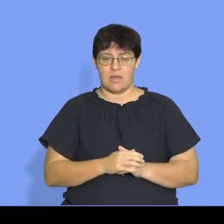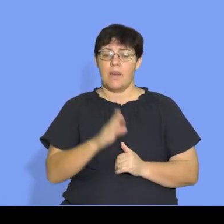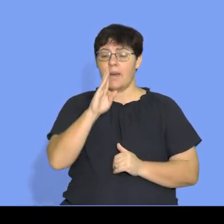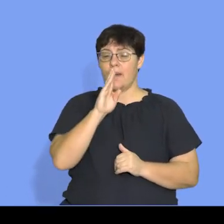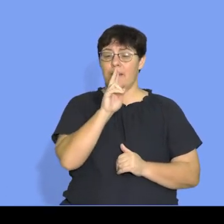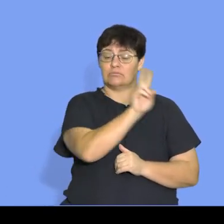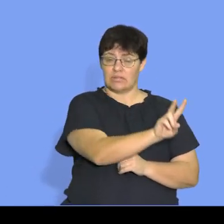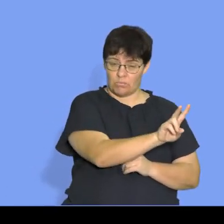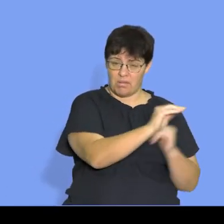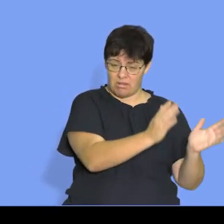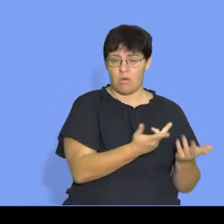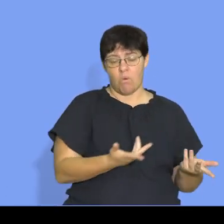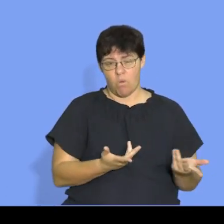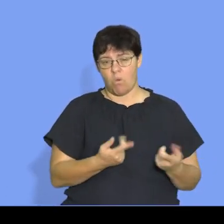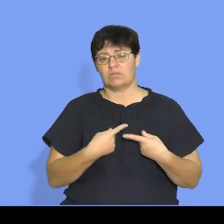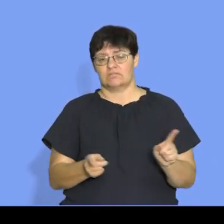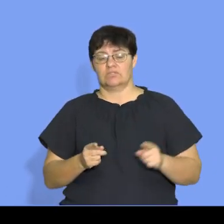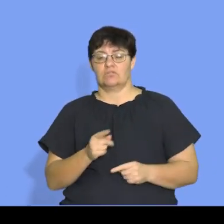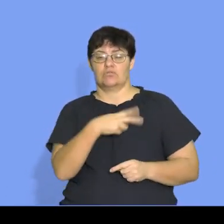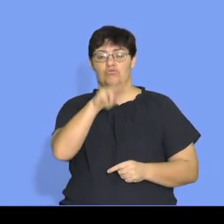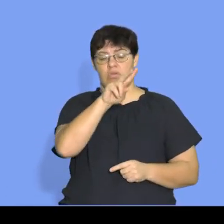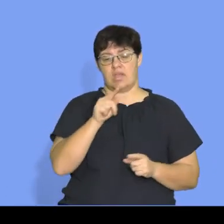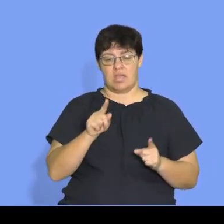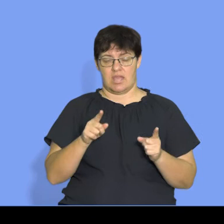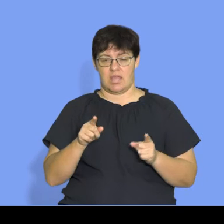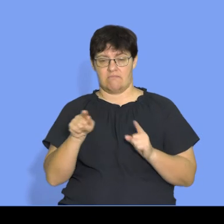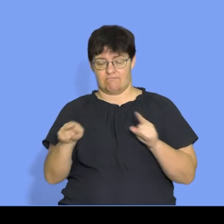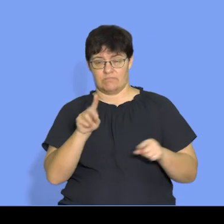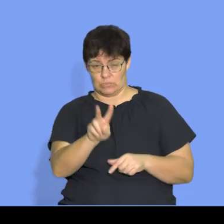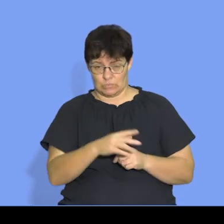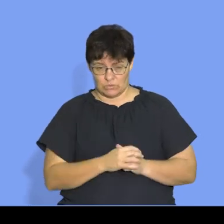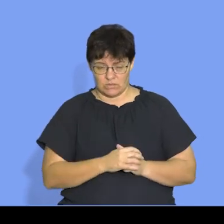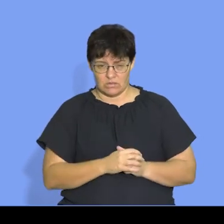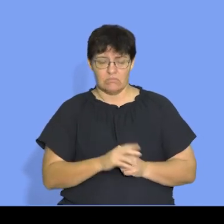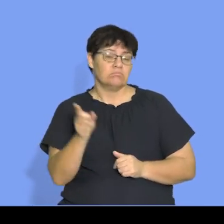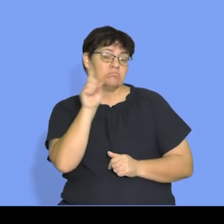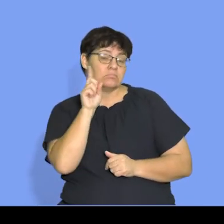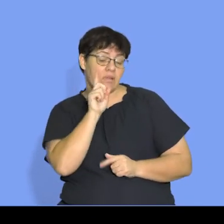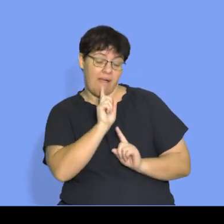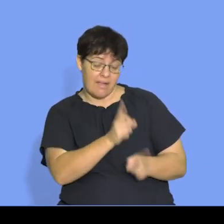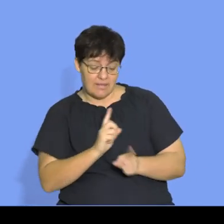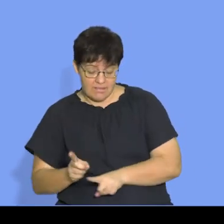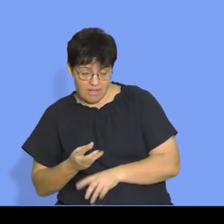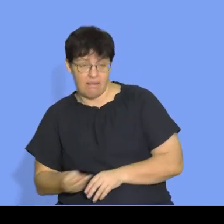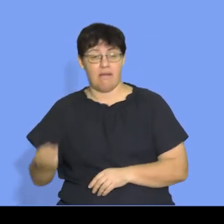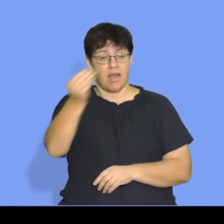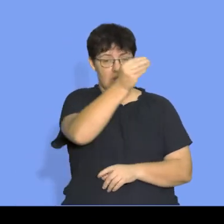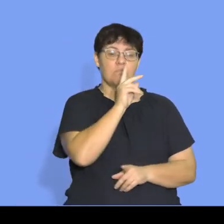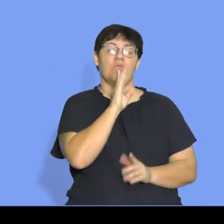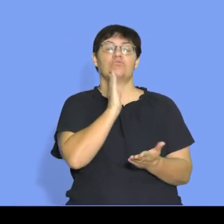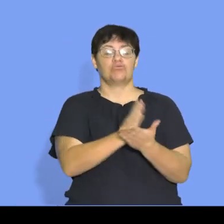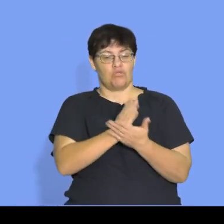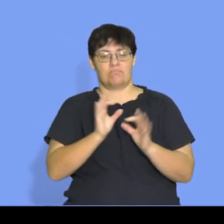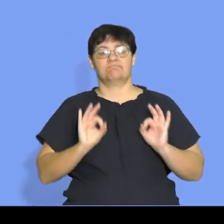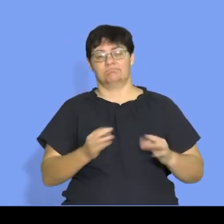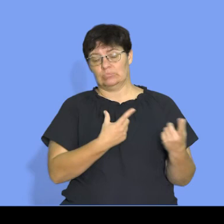by just the difference of two squares. Always check your solutions so that you are sure that you have done the correct thing as you are